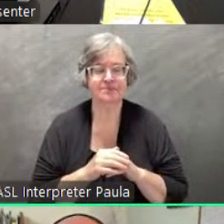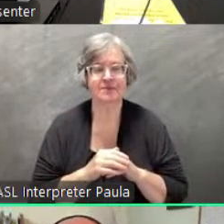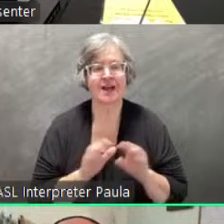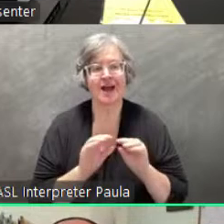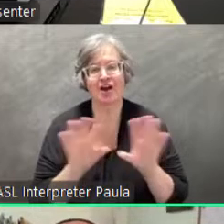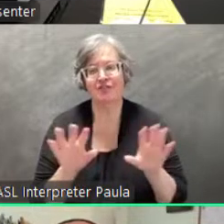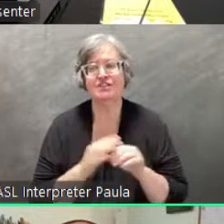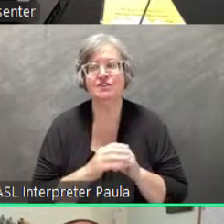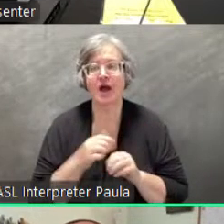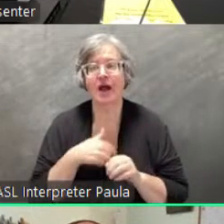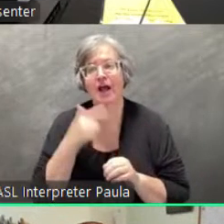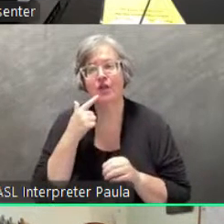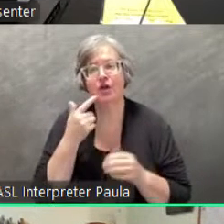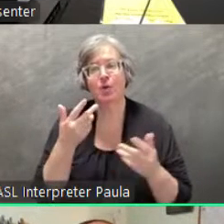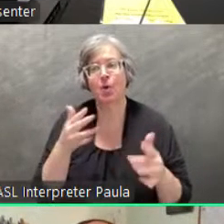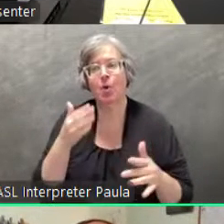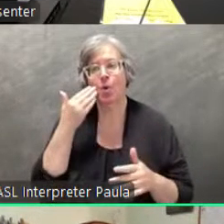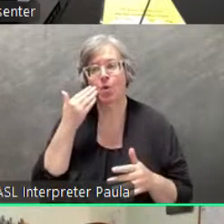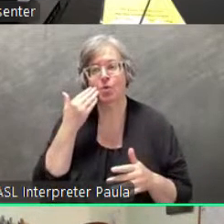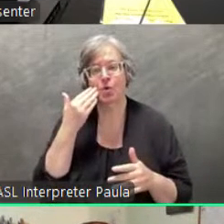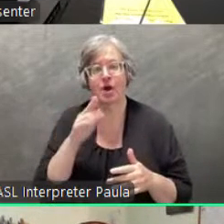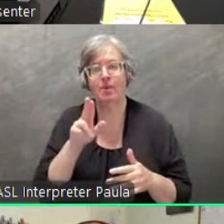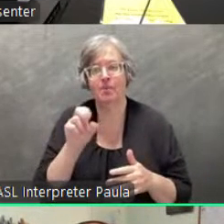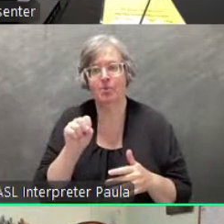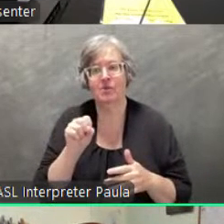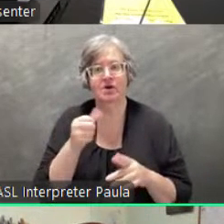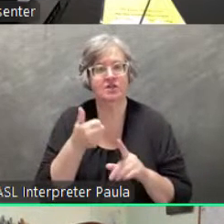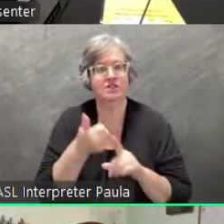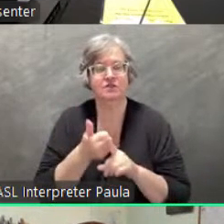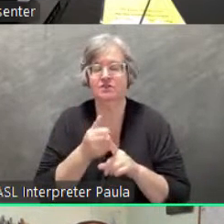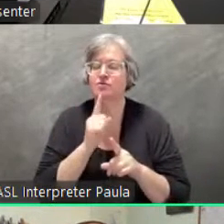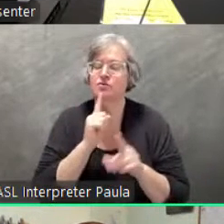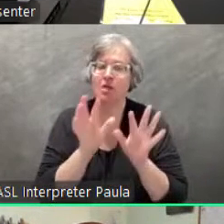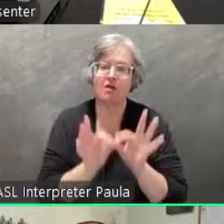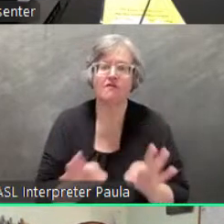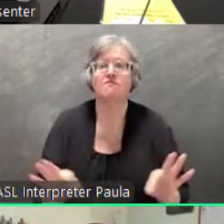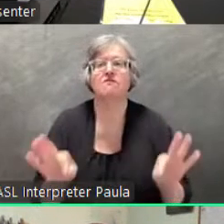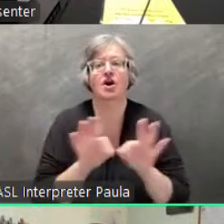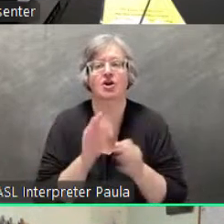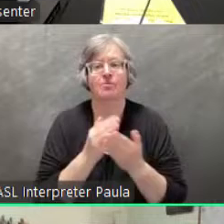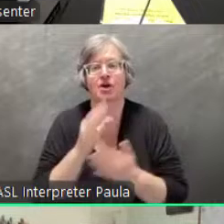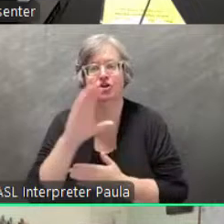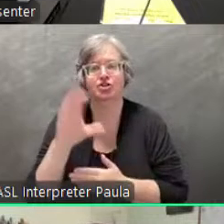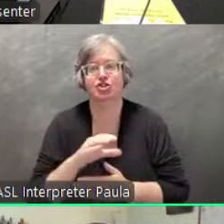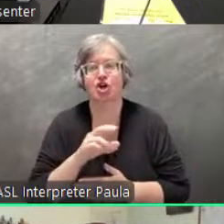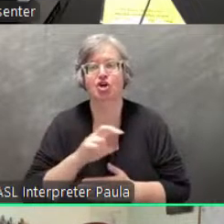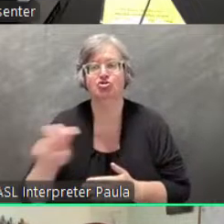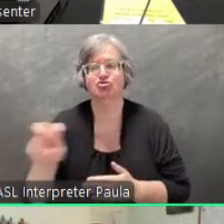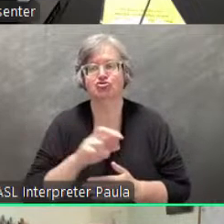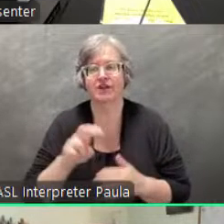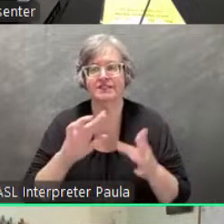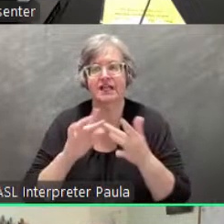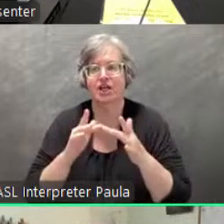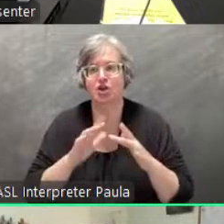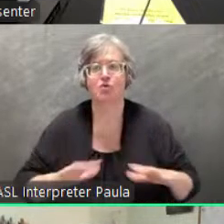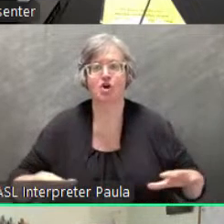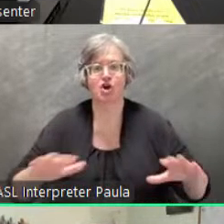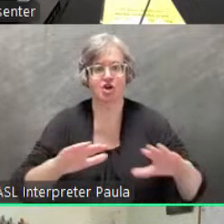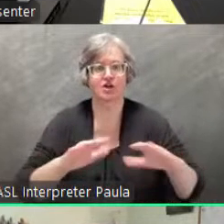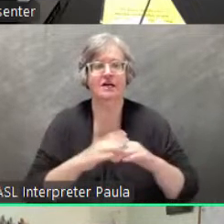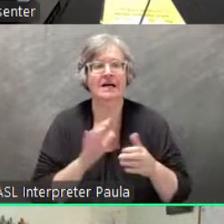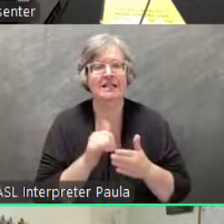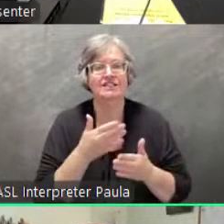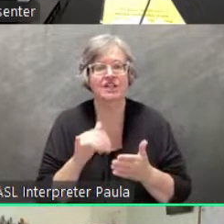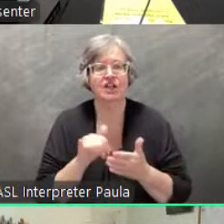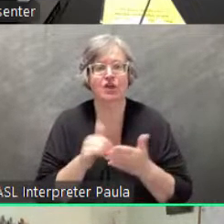Obviously, I think you probably all know that the bus is an absolutely vital part of Chicago's transit network. It is the thing